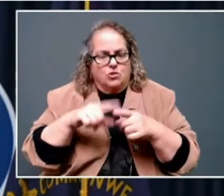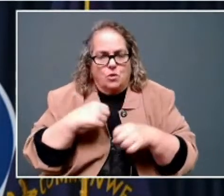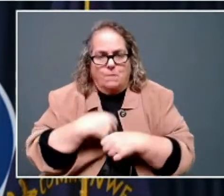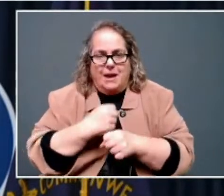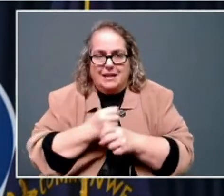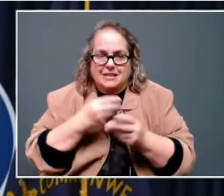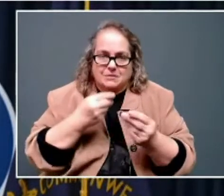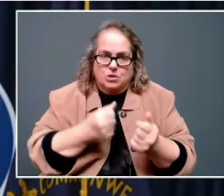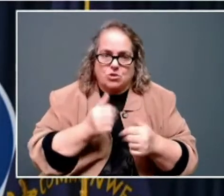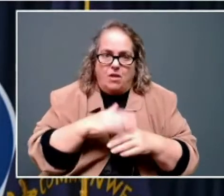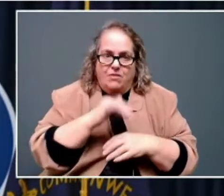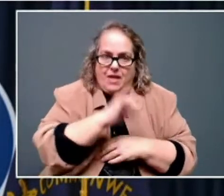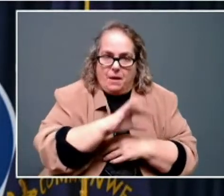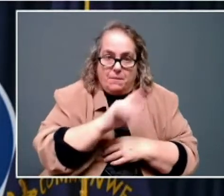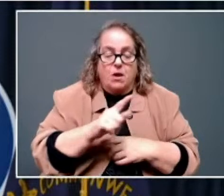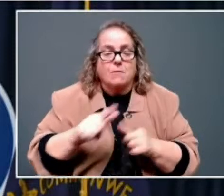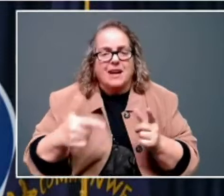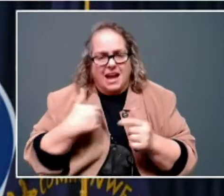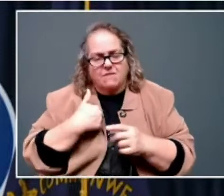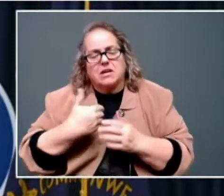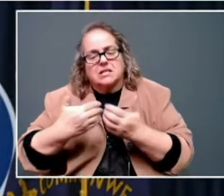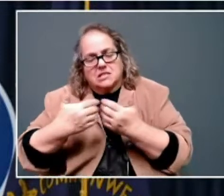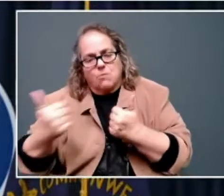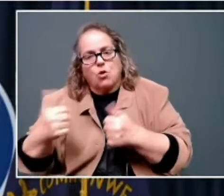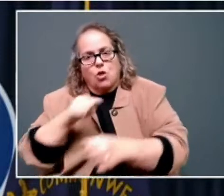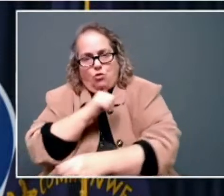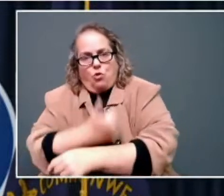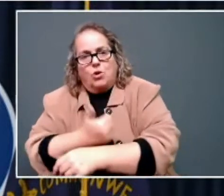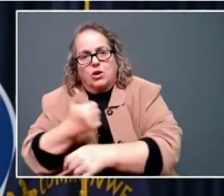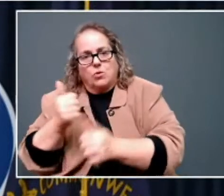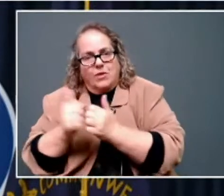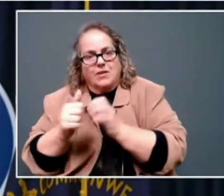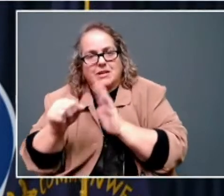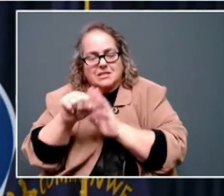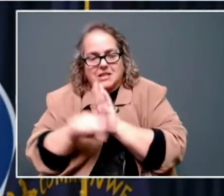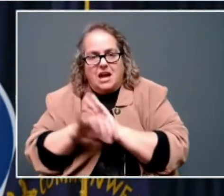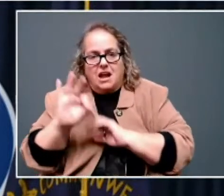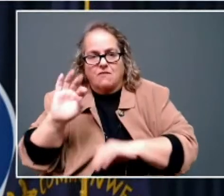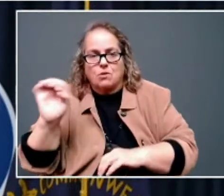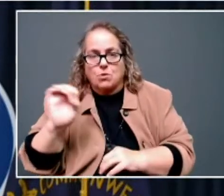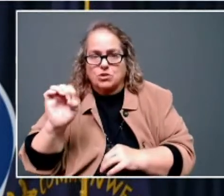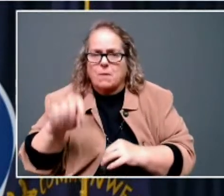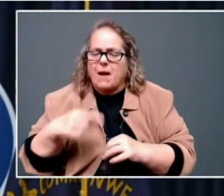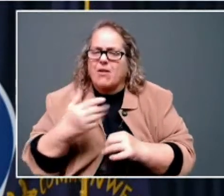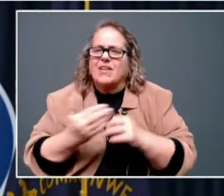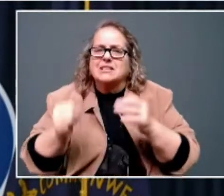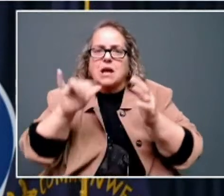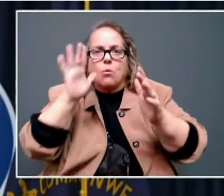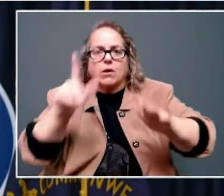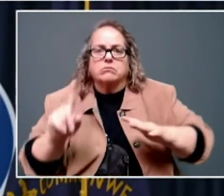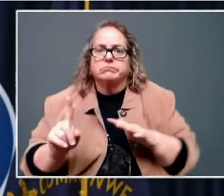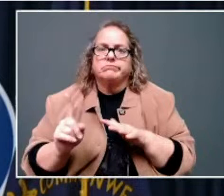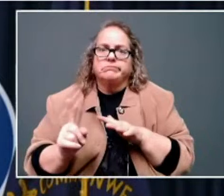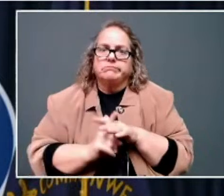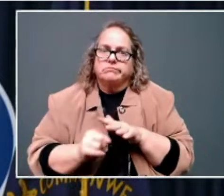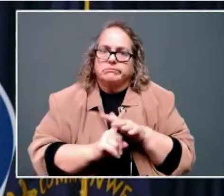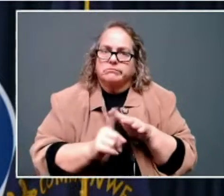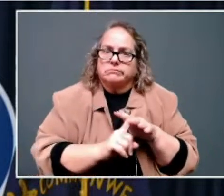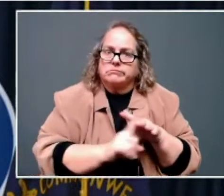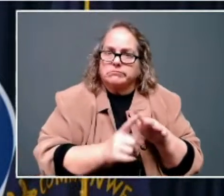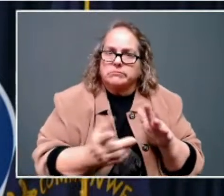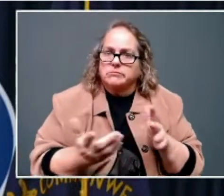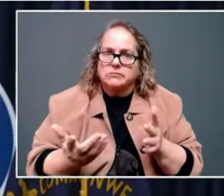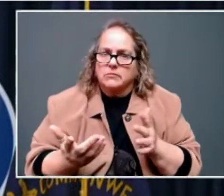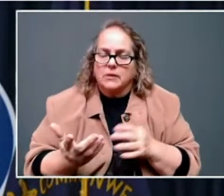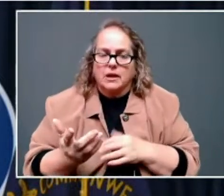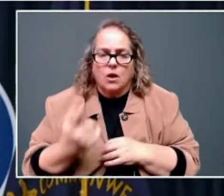bill. Now there's some separate authority during states of emergency about things that are going to come up immediately. One